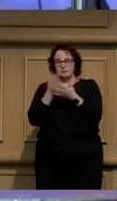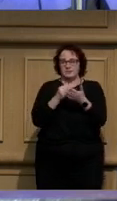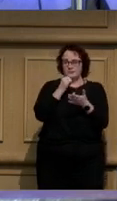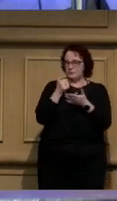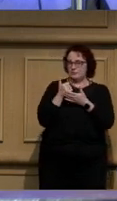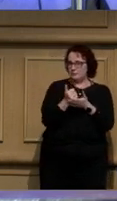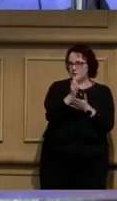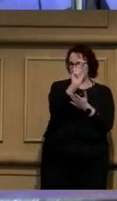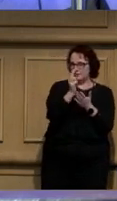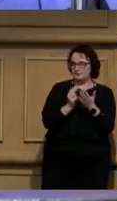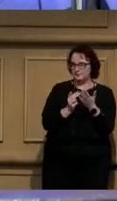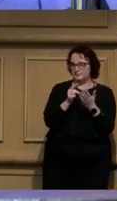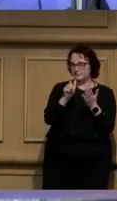that